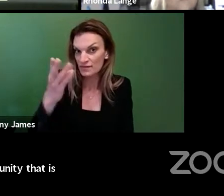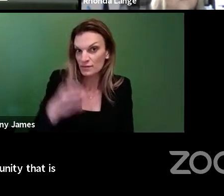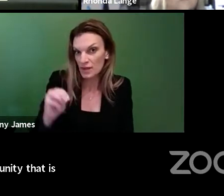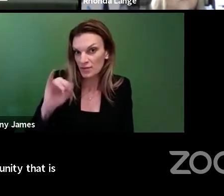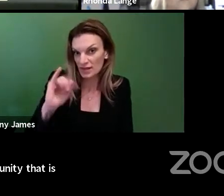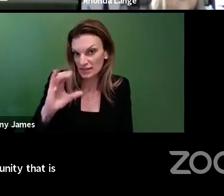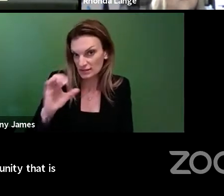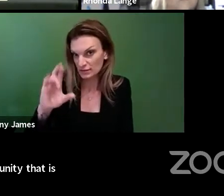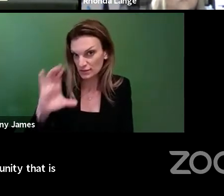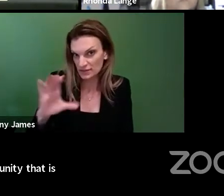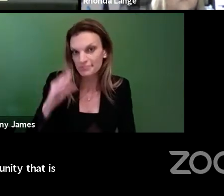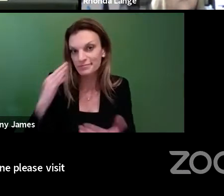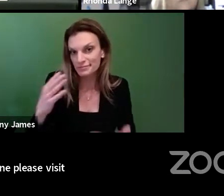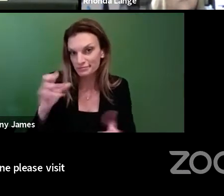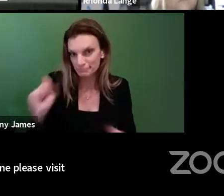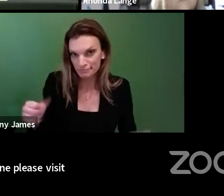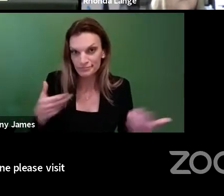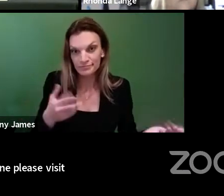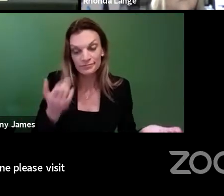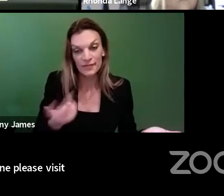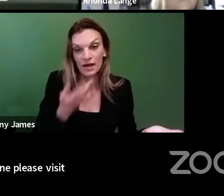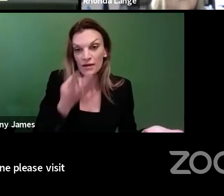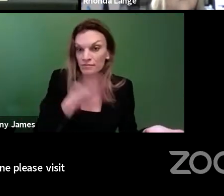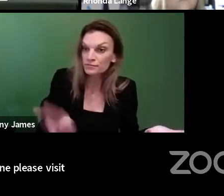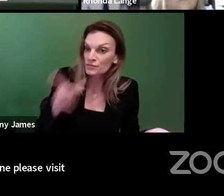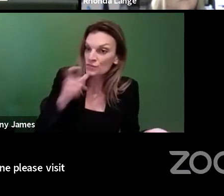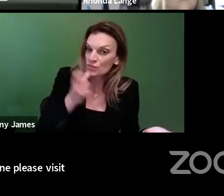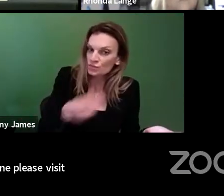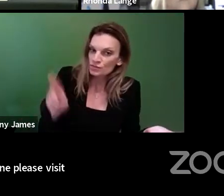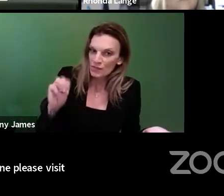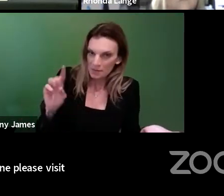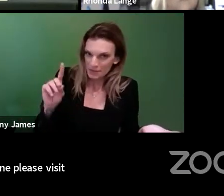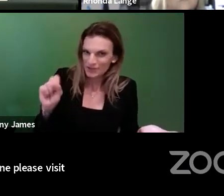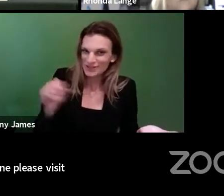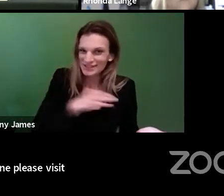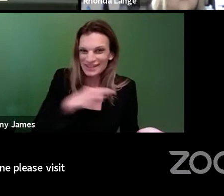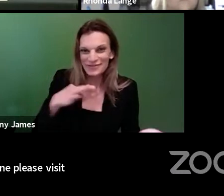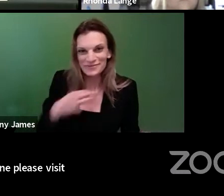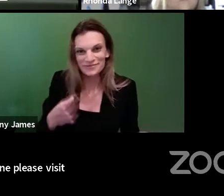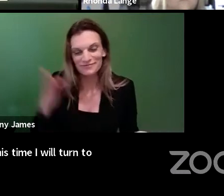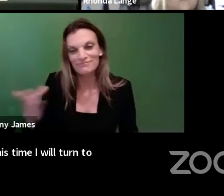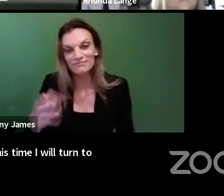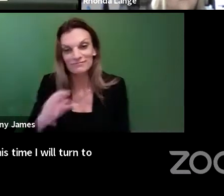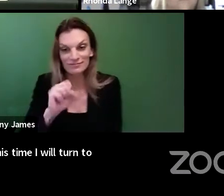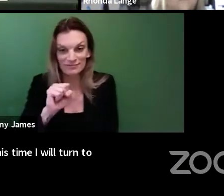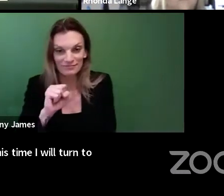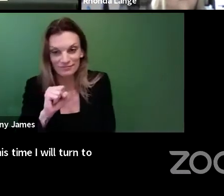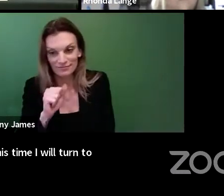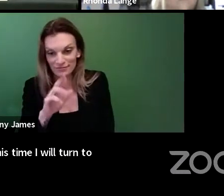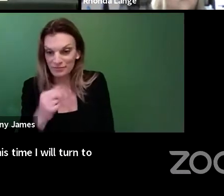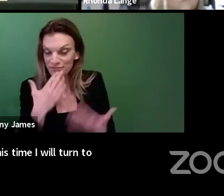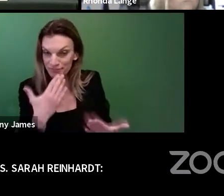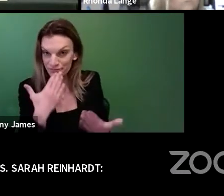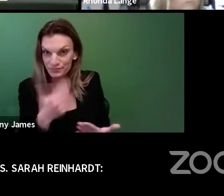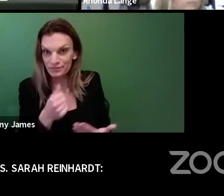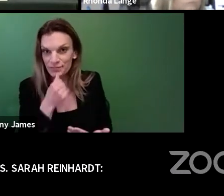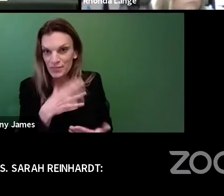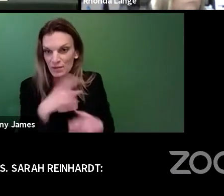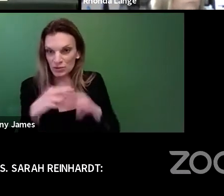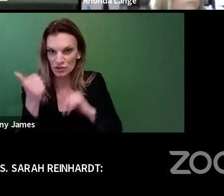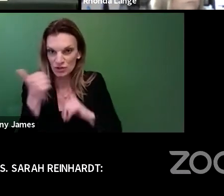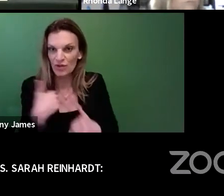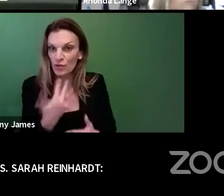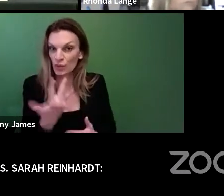michigan.gov/MICRC. At this time, I will turn to Michigan Department of State staff. Thank you, Madam Chair. For the public record, there were